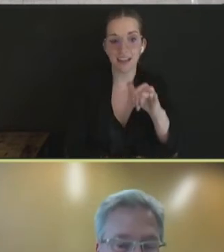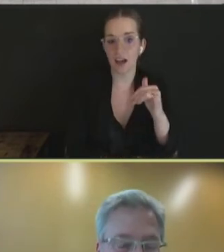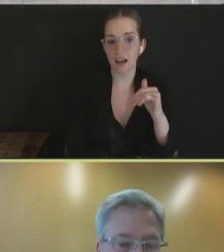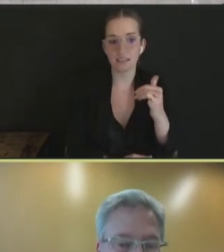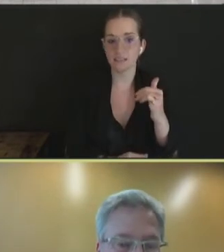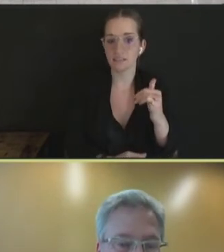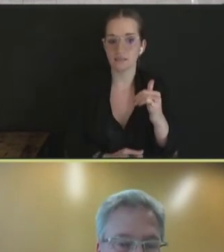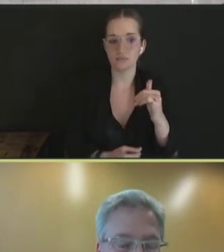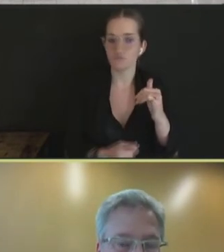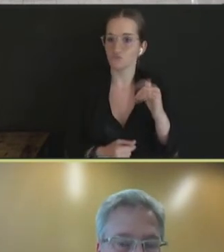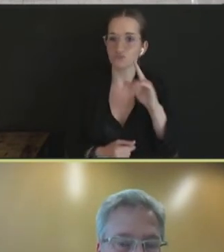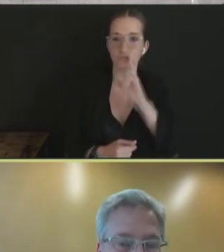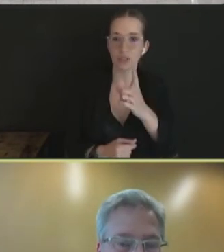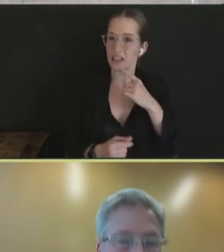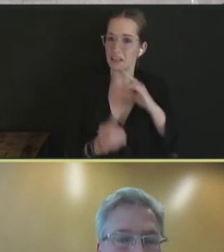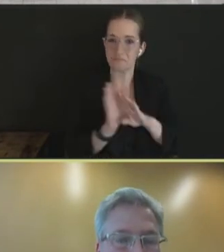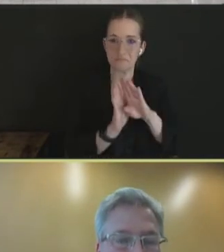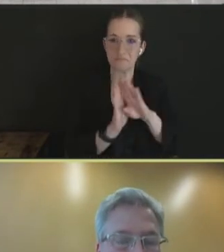of the